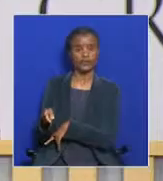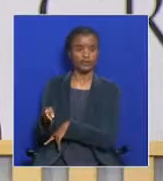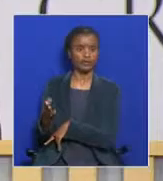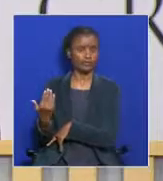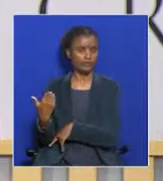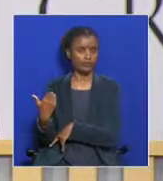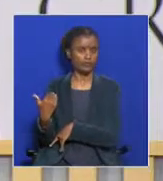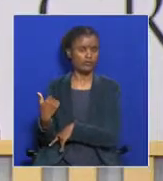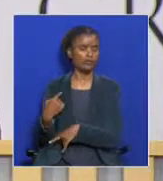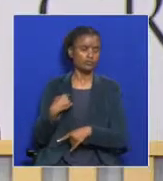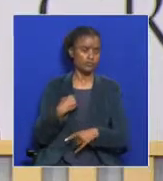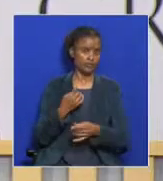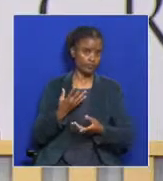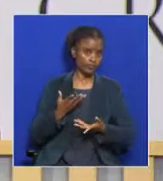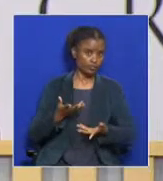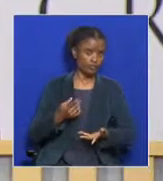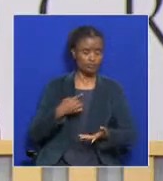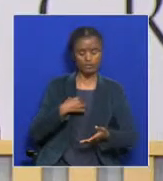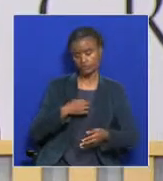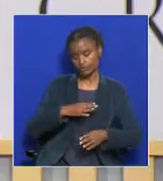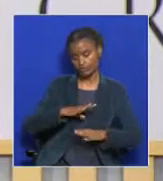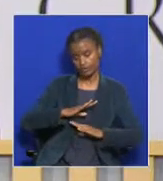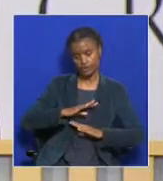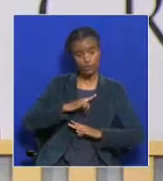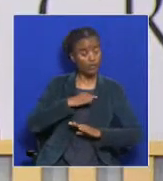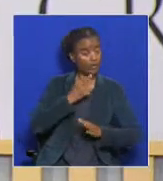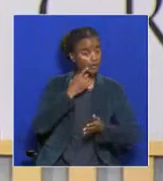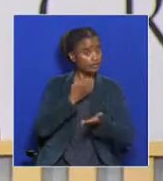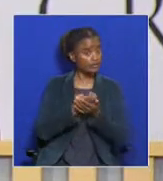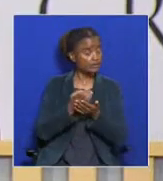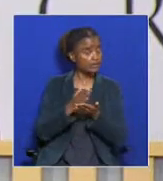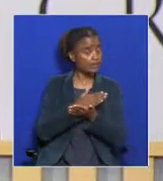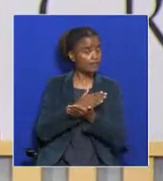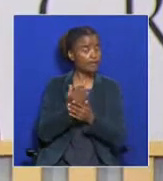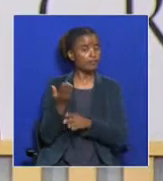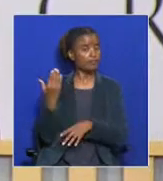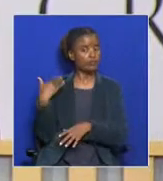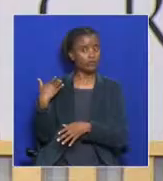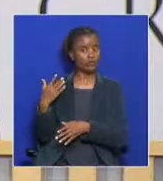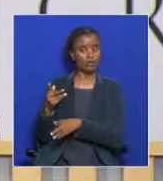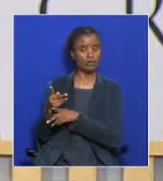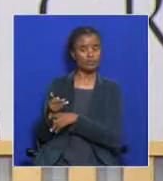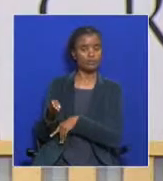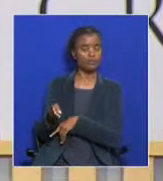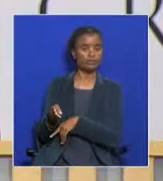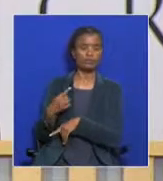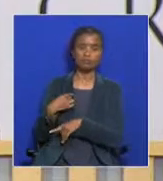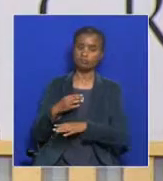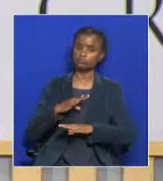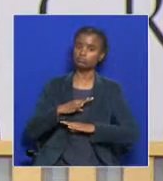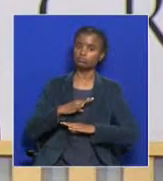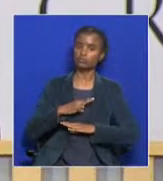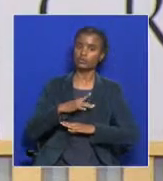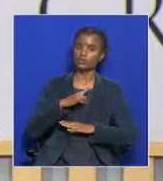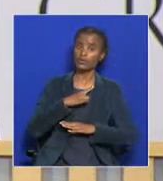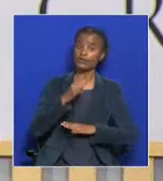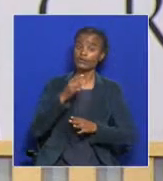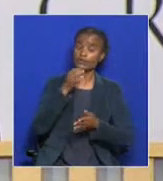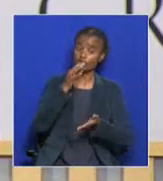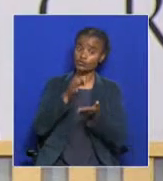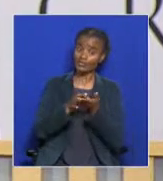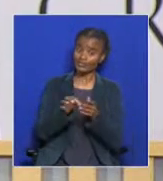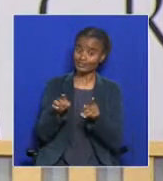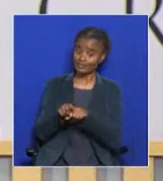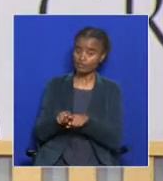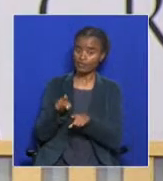exhibits were kept there previously, I would have expected that facility to be one that complies with all of the